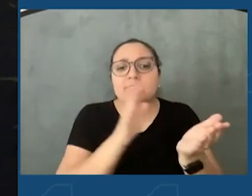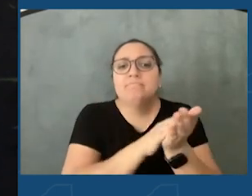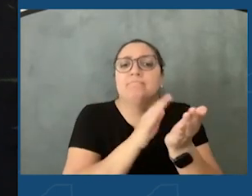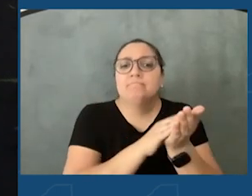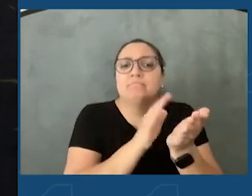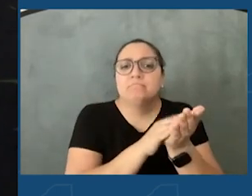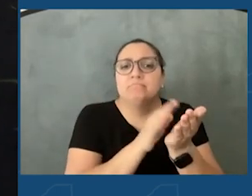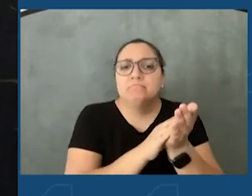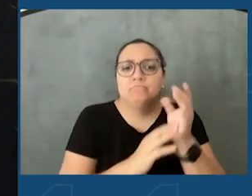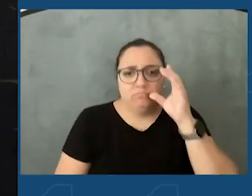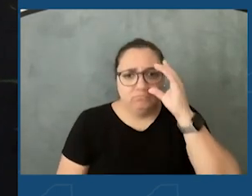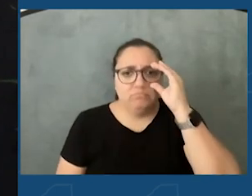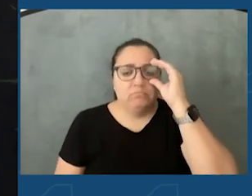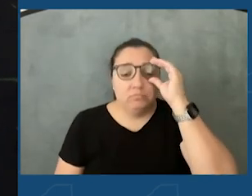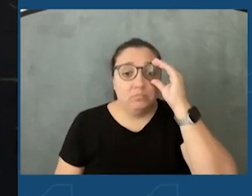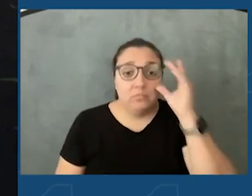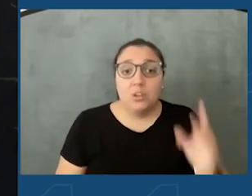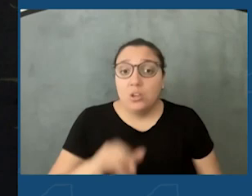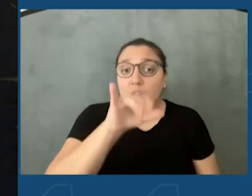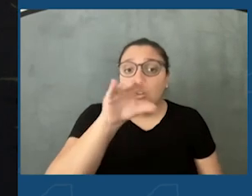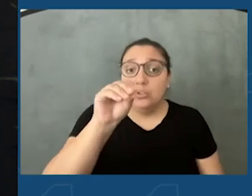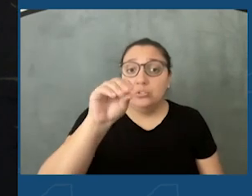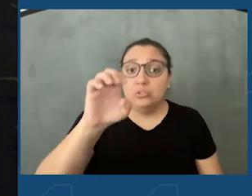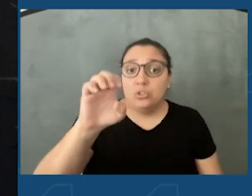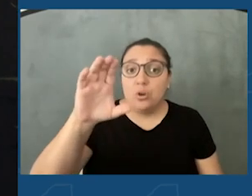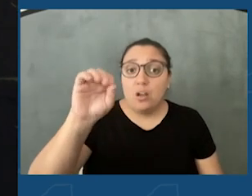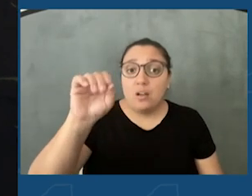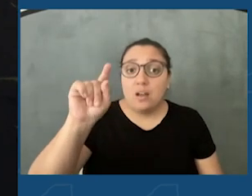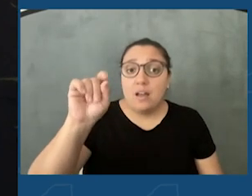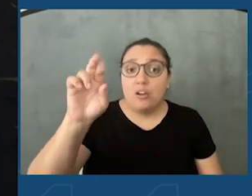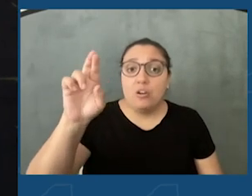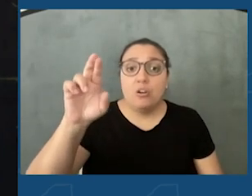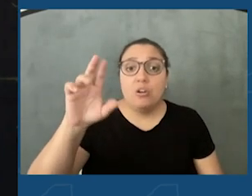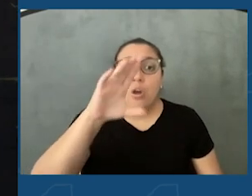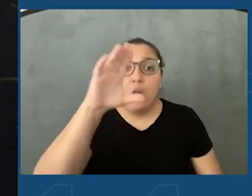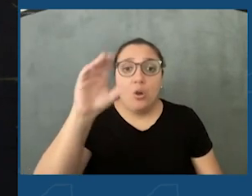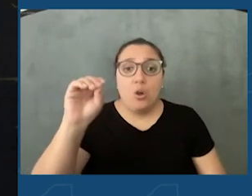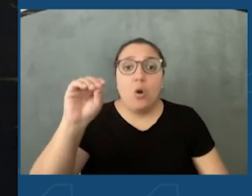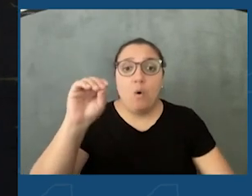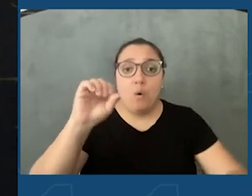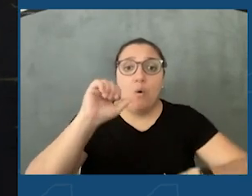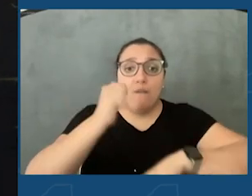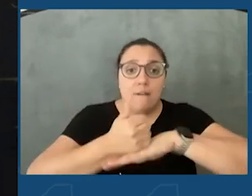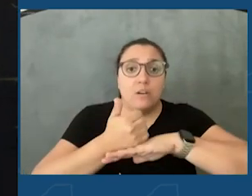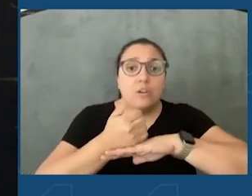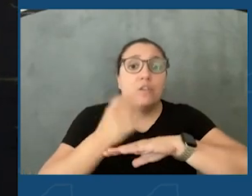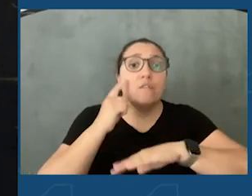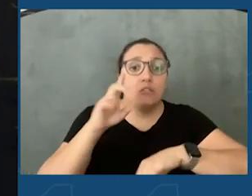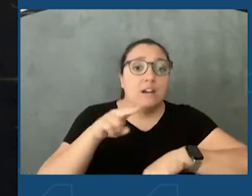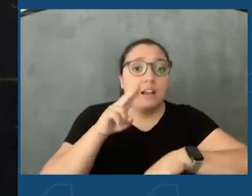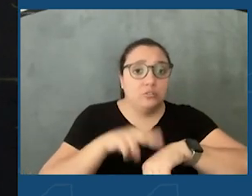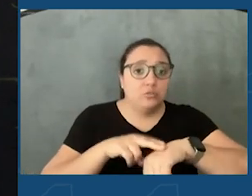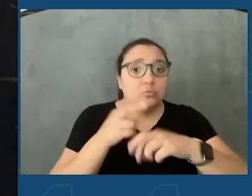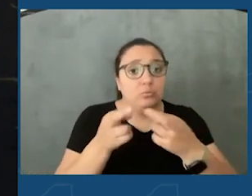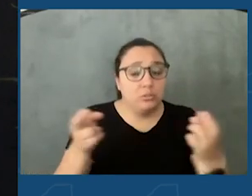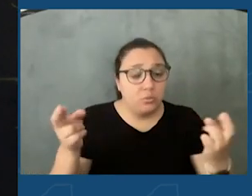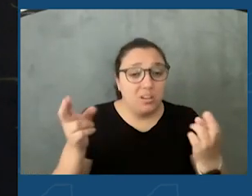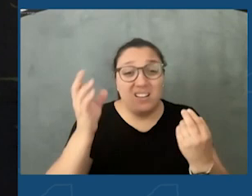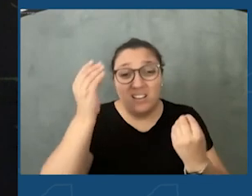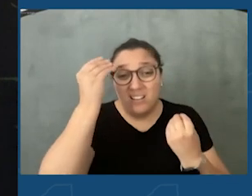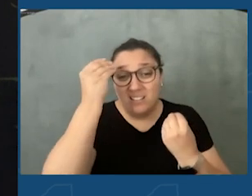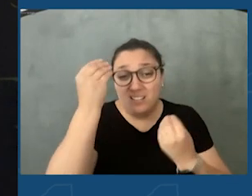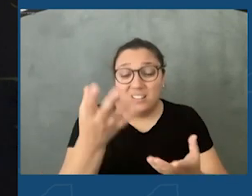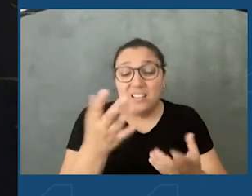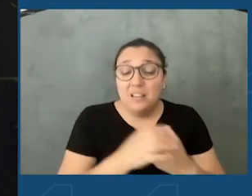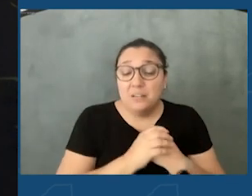You'll be hearing from Joe Cotter, the co-founder of Natural Resources. What a visionary Joe is. For decades, people have gone